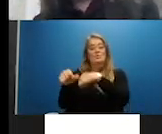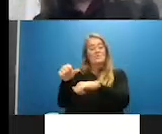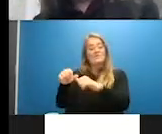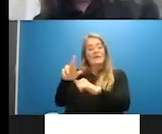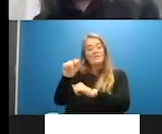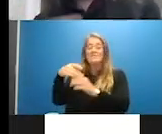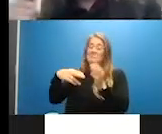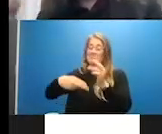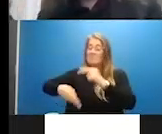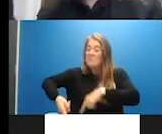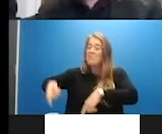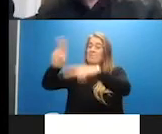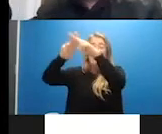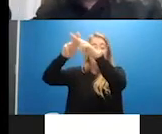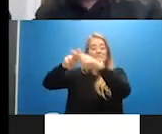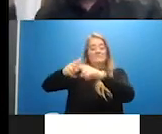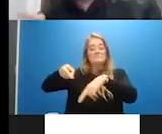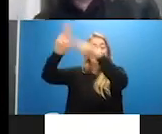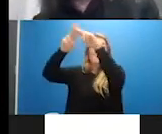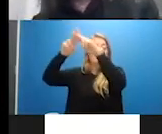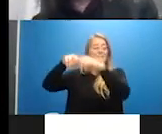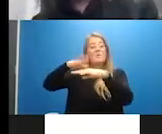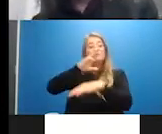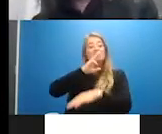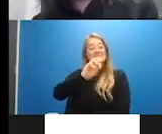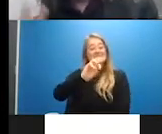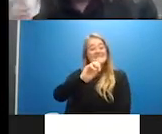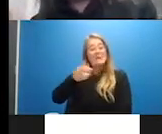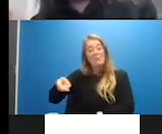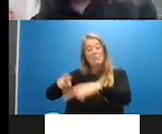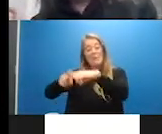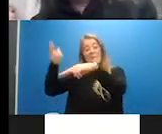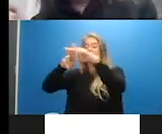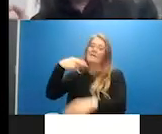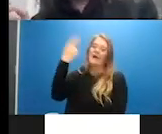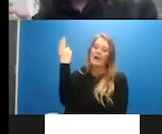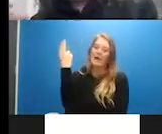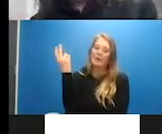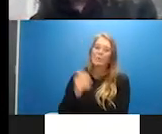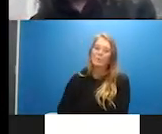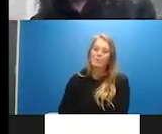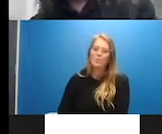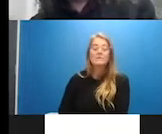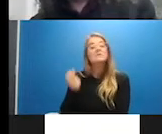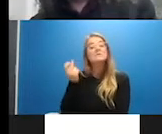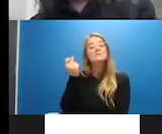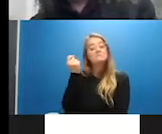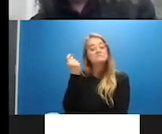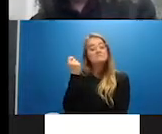60. It doubles and then doubles again through the decades. Extremely high. But up until a few years